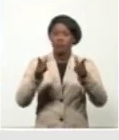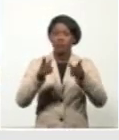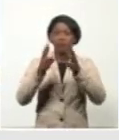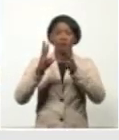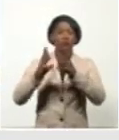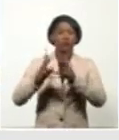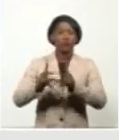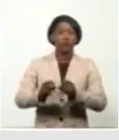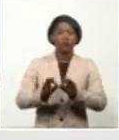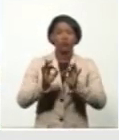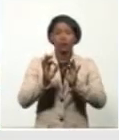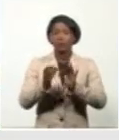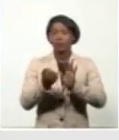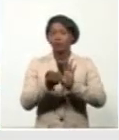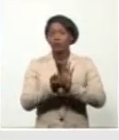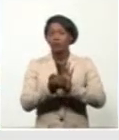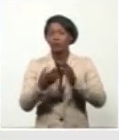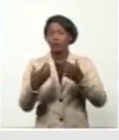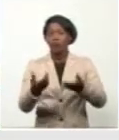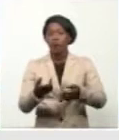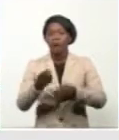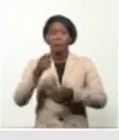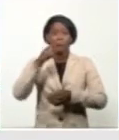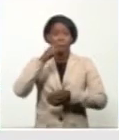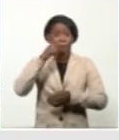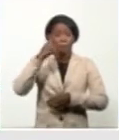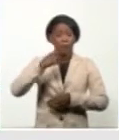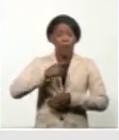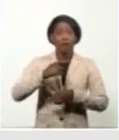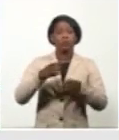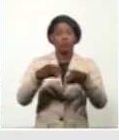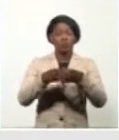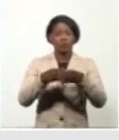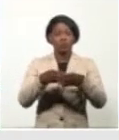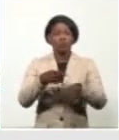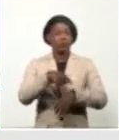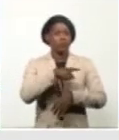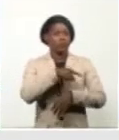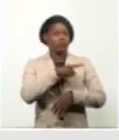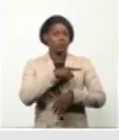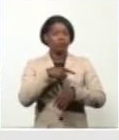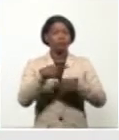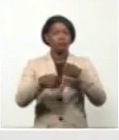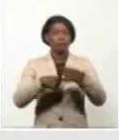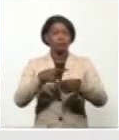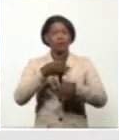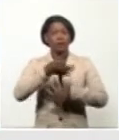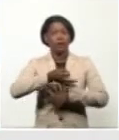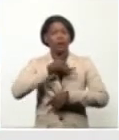996 in the epidemic, and or 50.7% have accumulated.